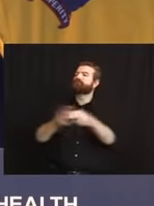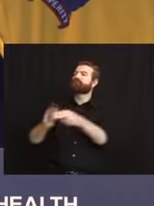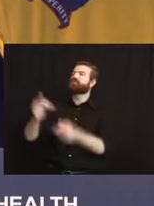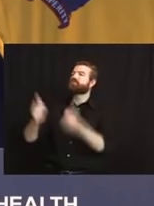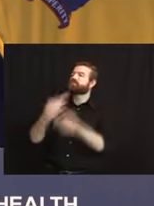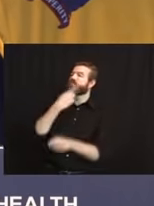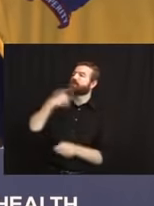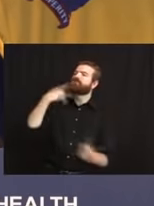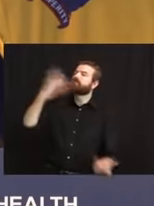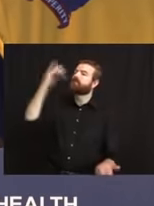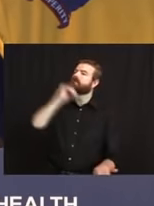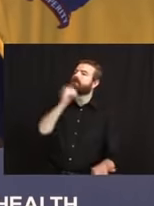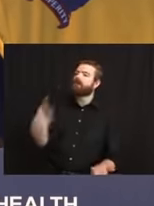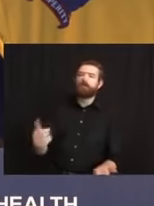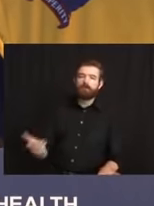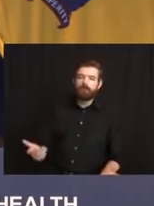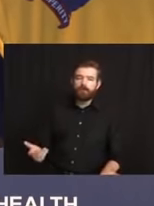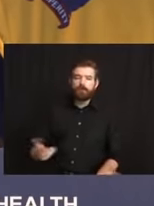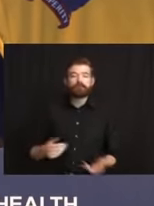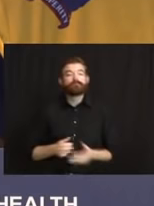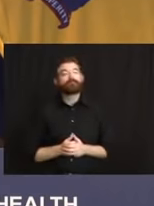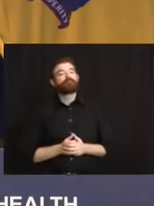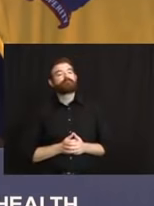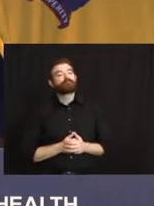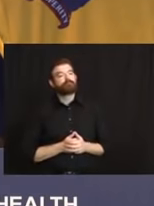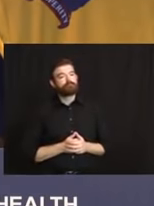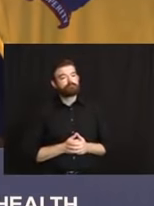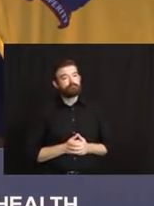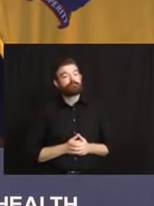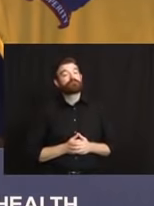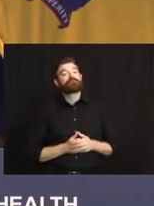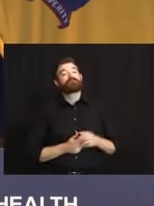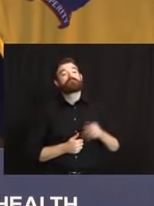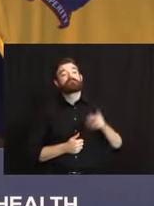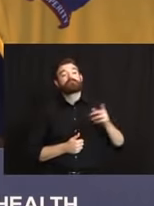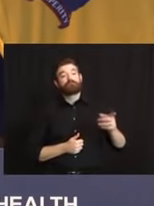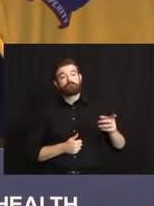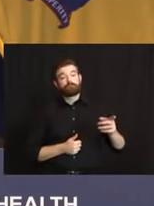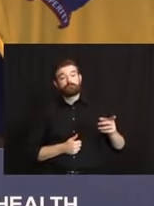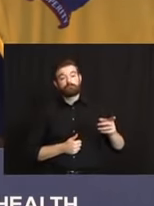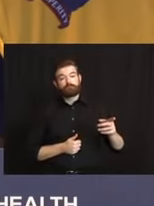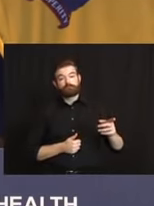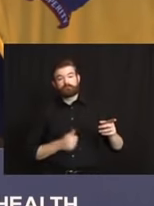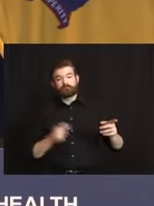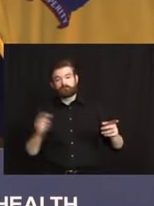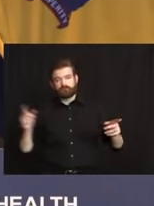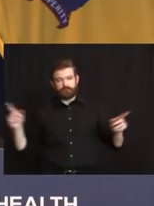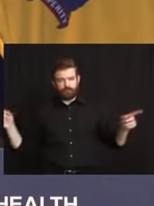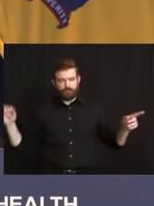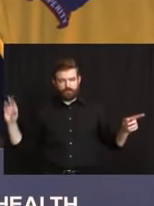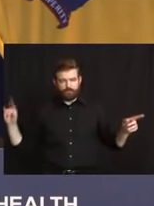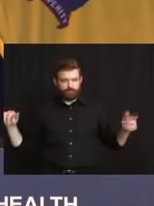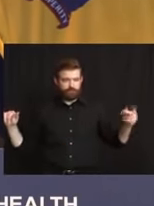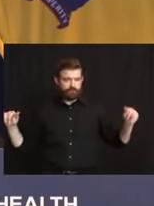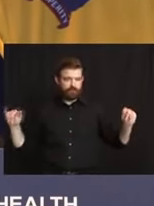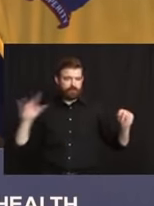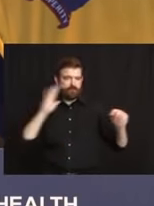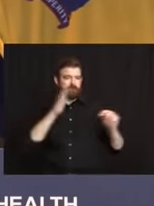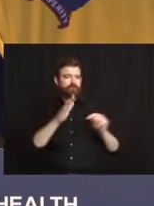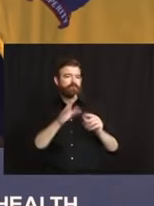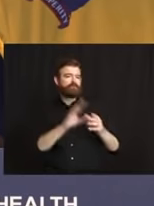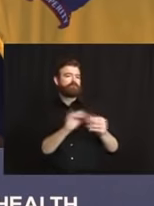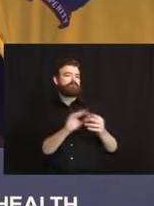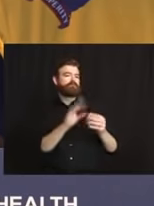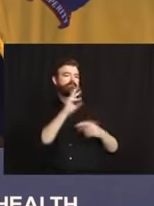I'll leave to Judy or Pat on the options to isolate. My guess is we'll probably want to come back to you on details.